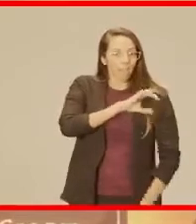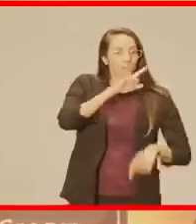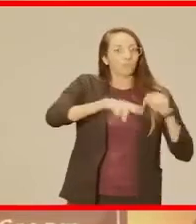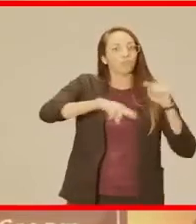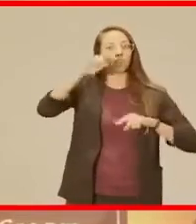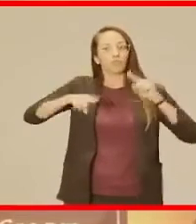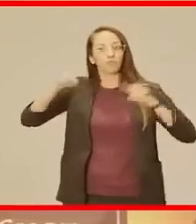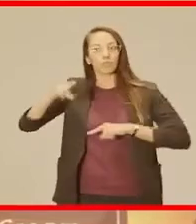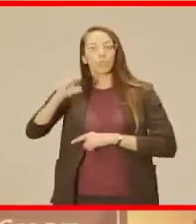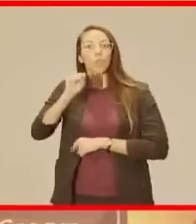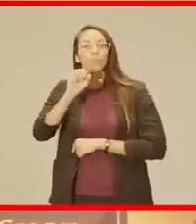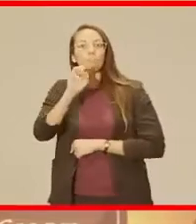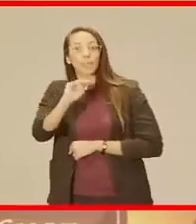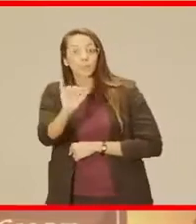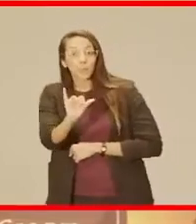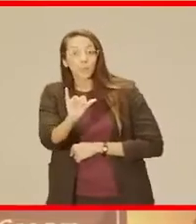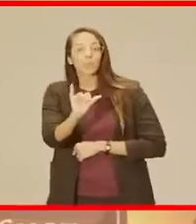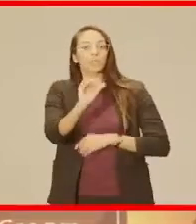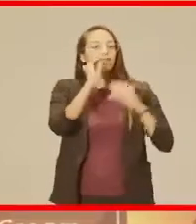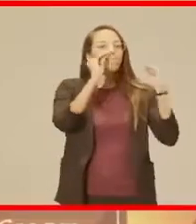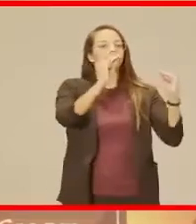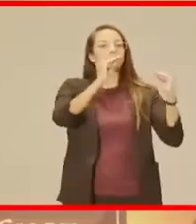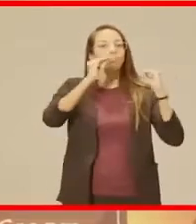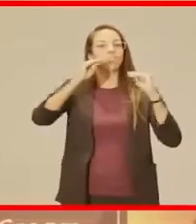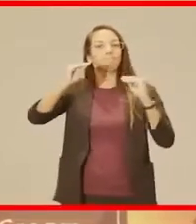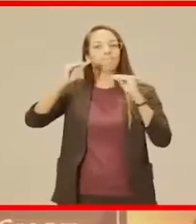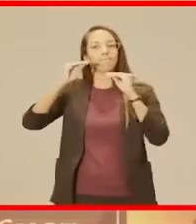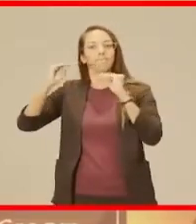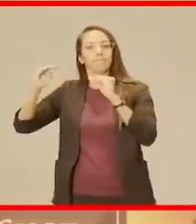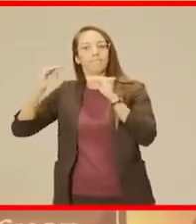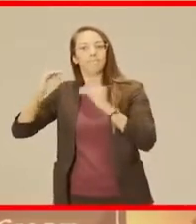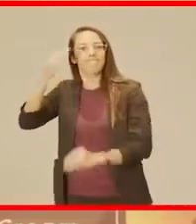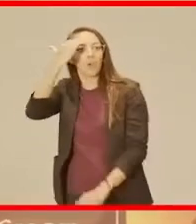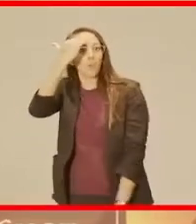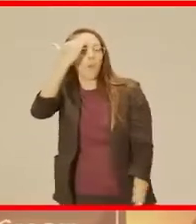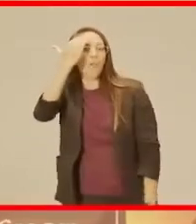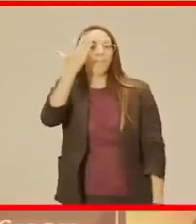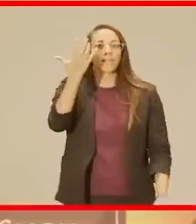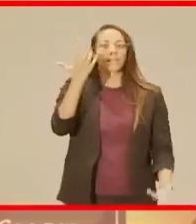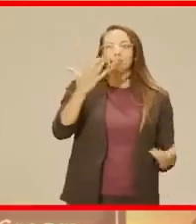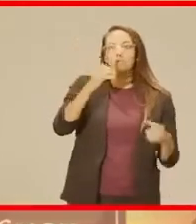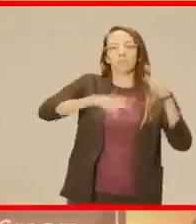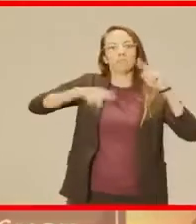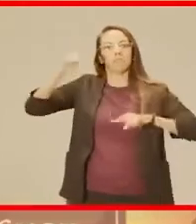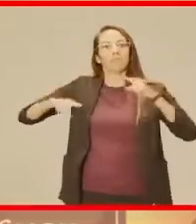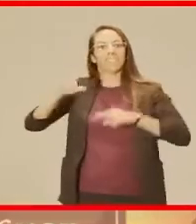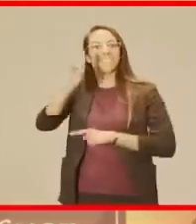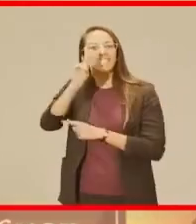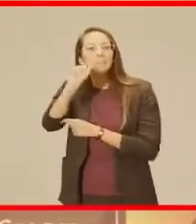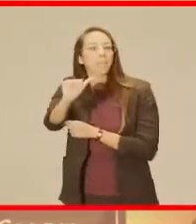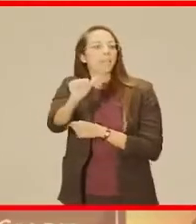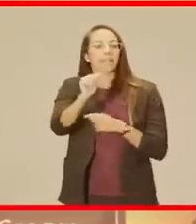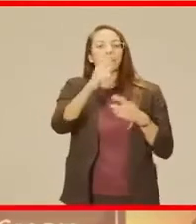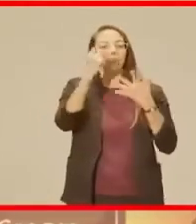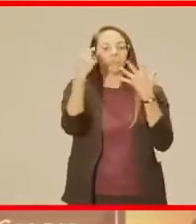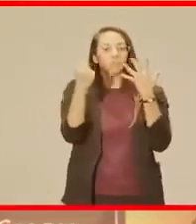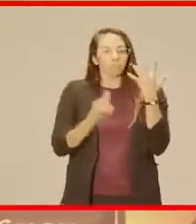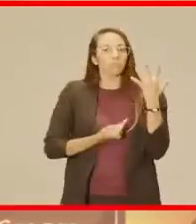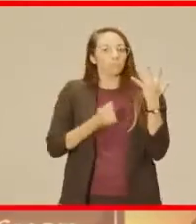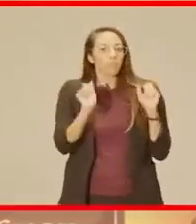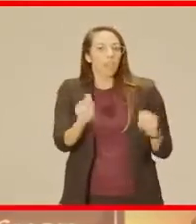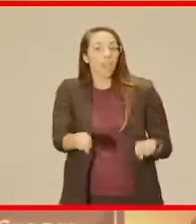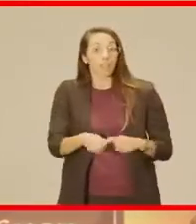media to teach awareness of different disabilities. Now,